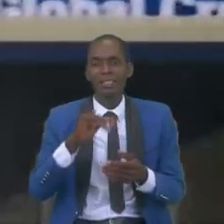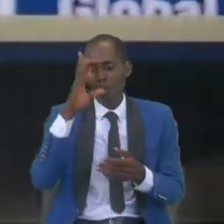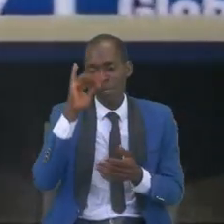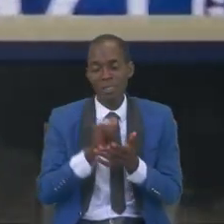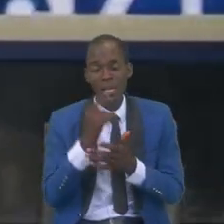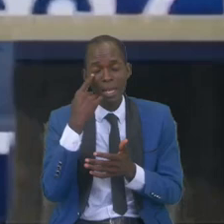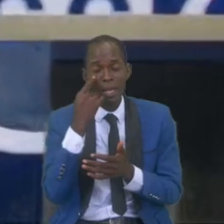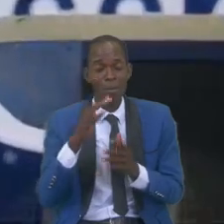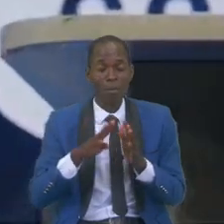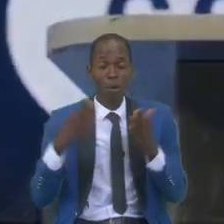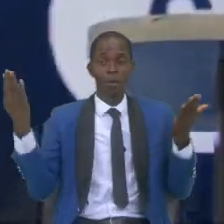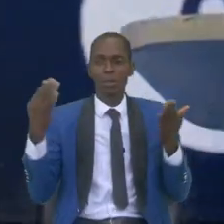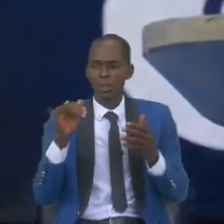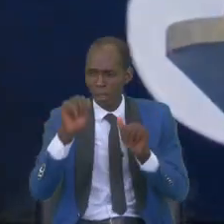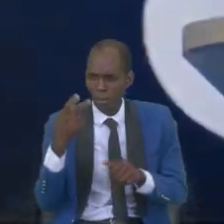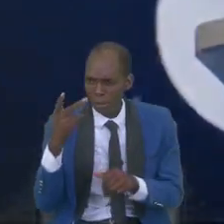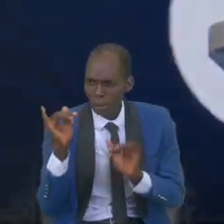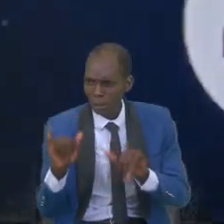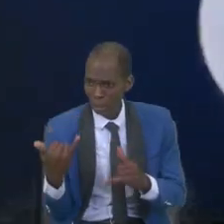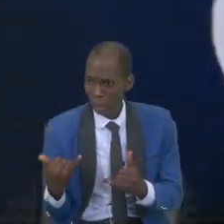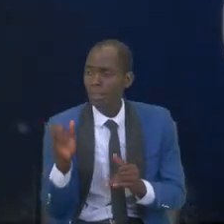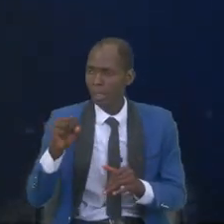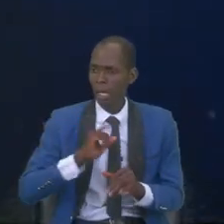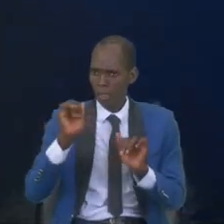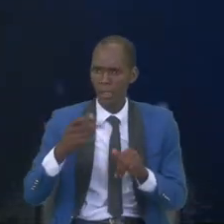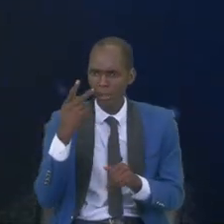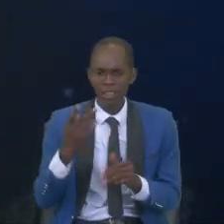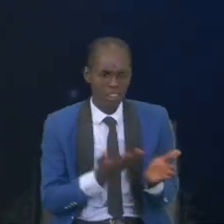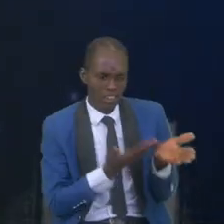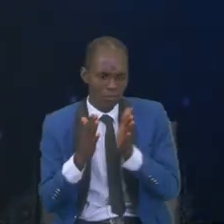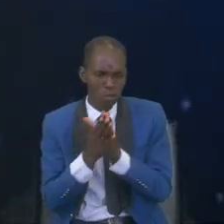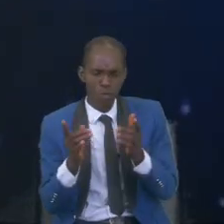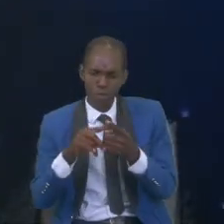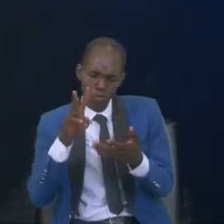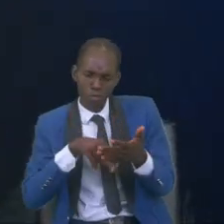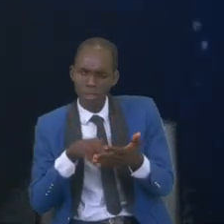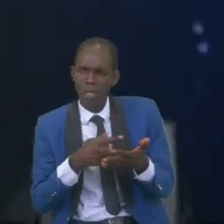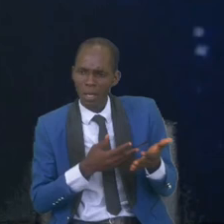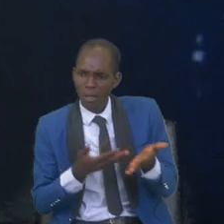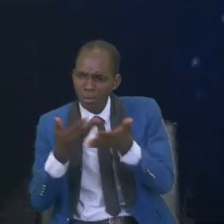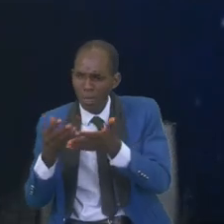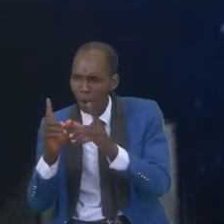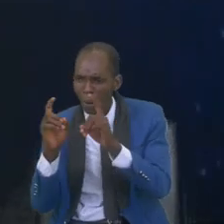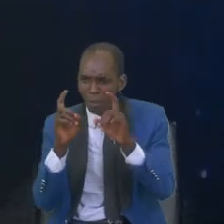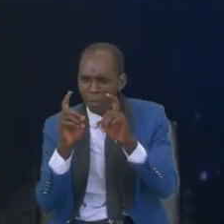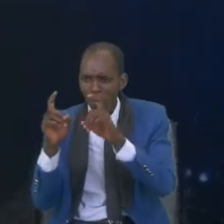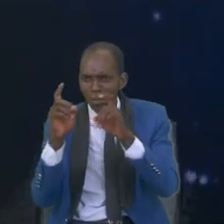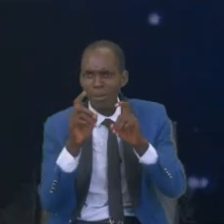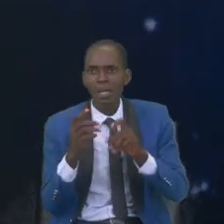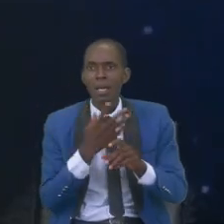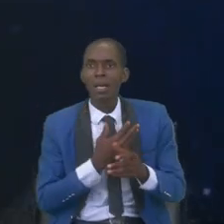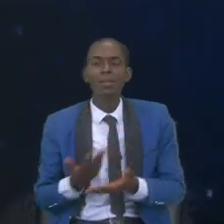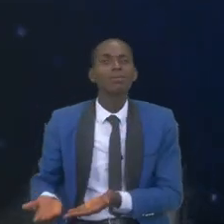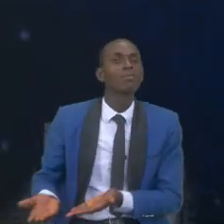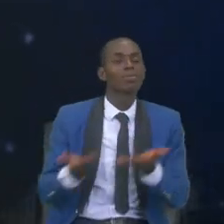open, can you see now? Can you see? He said, I can see. Give him something to read. And then he was taking pictures. And then he took that to